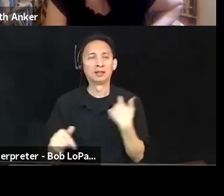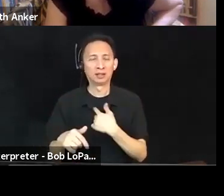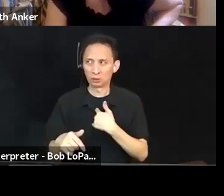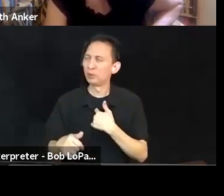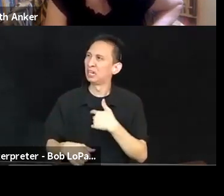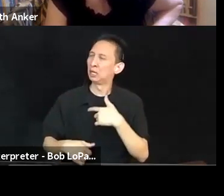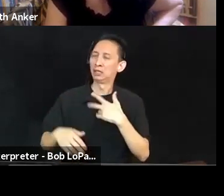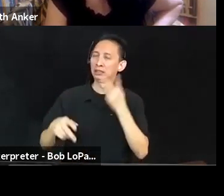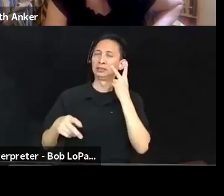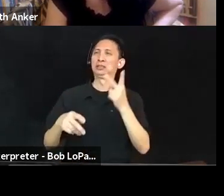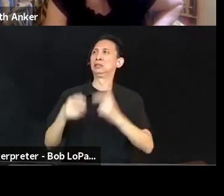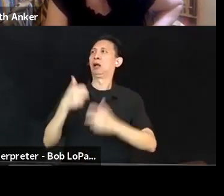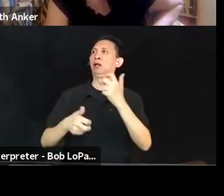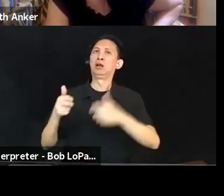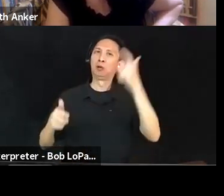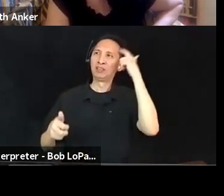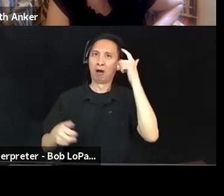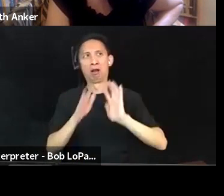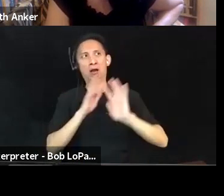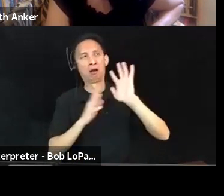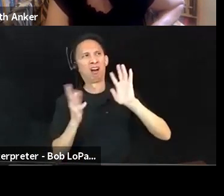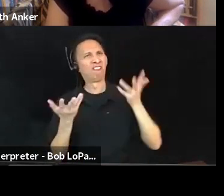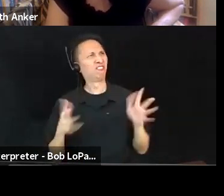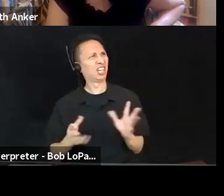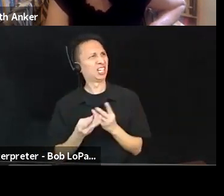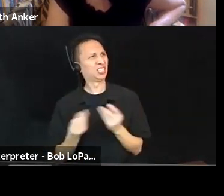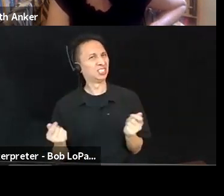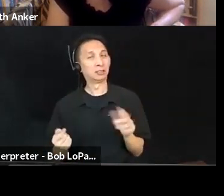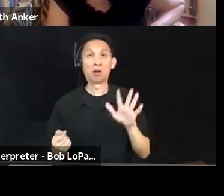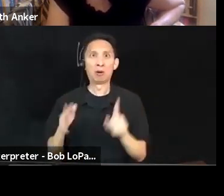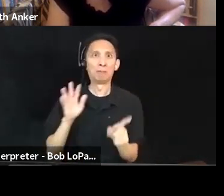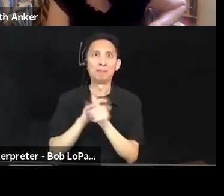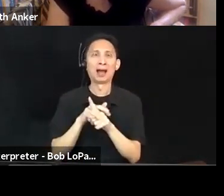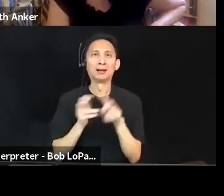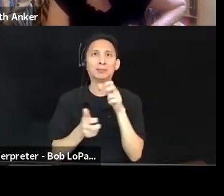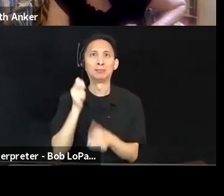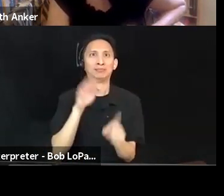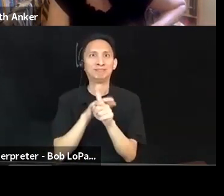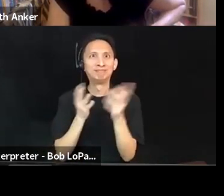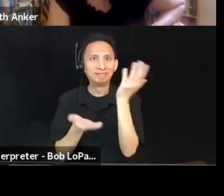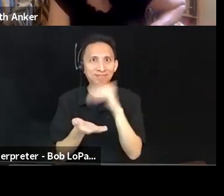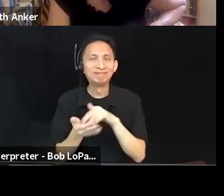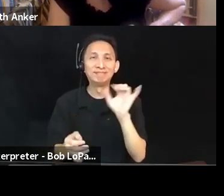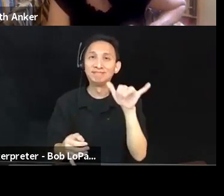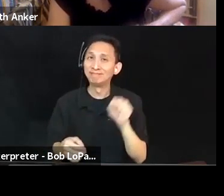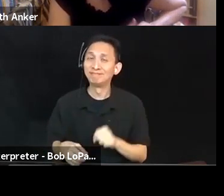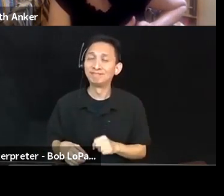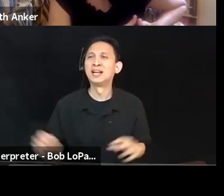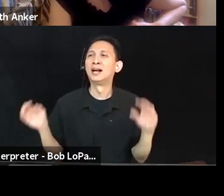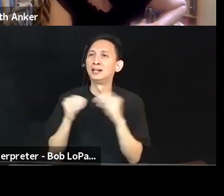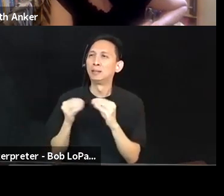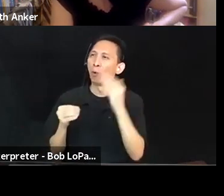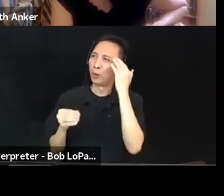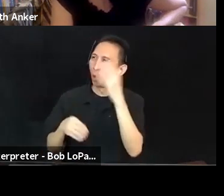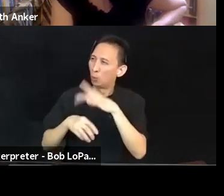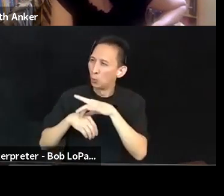had been resigned to the historical dustbin, but they're back again. And actually, this idea that the more we know about the world, the less violent